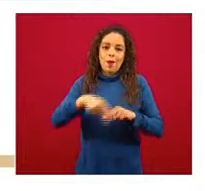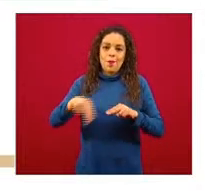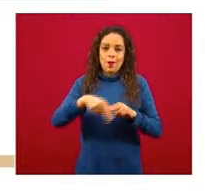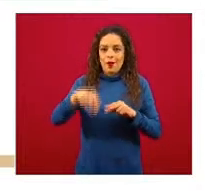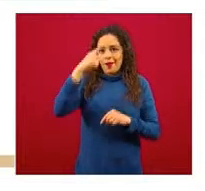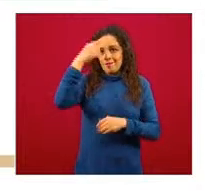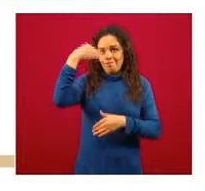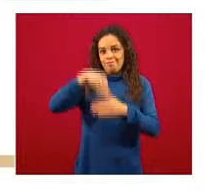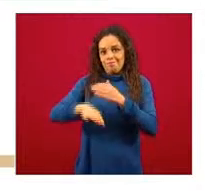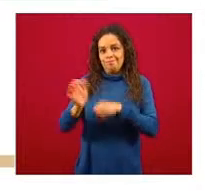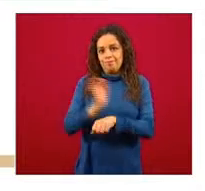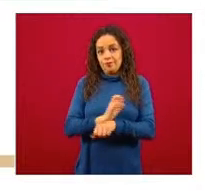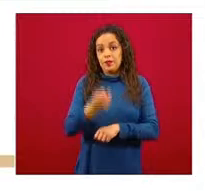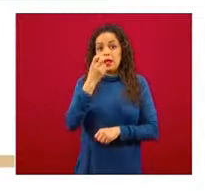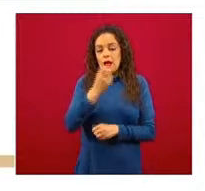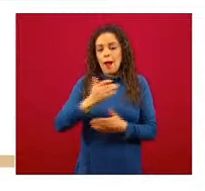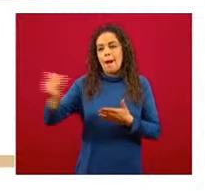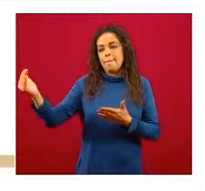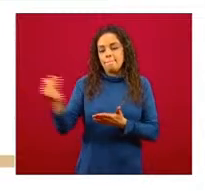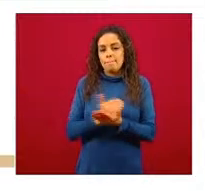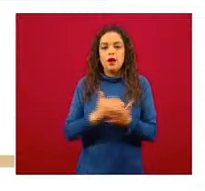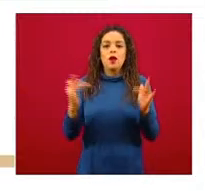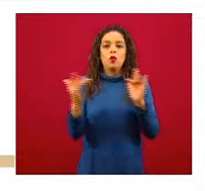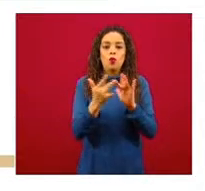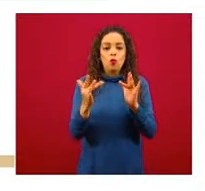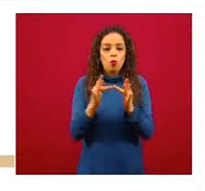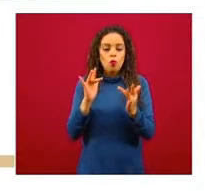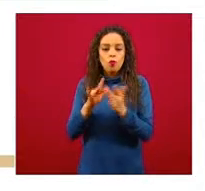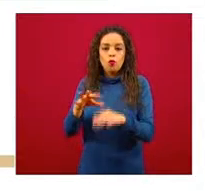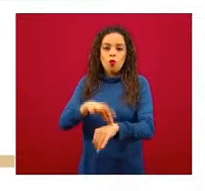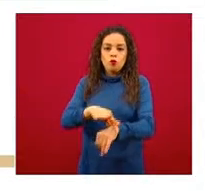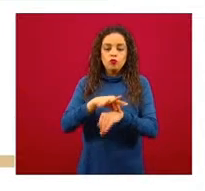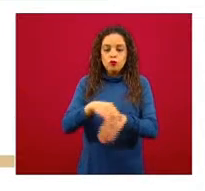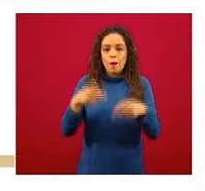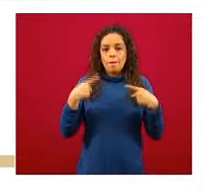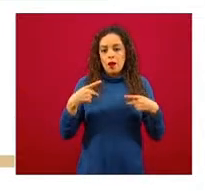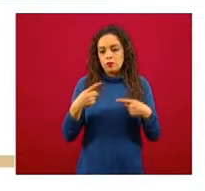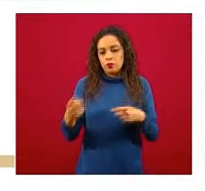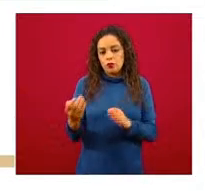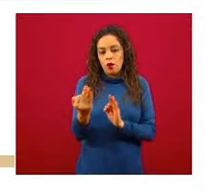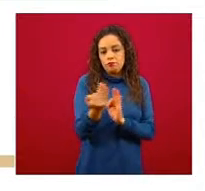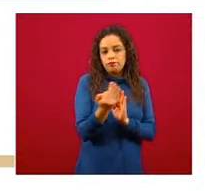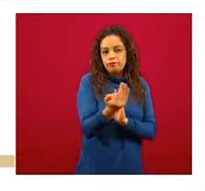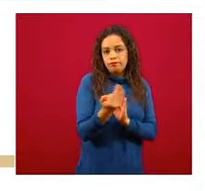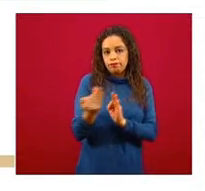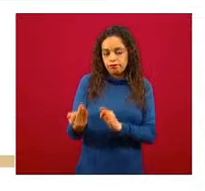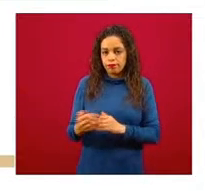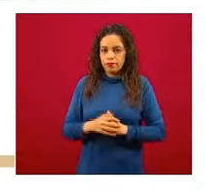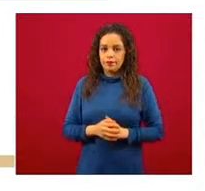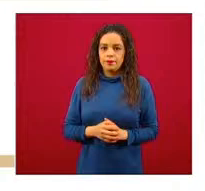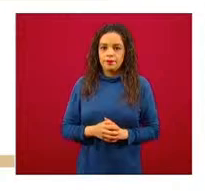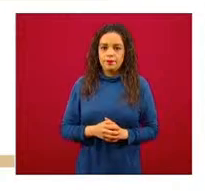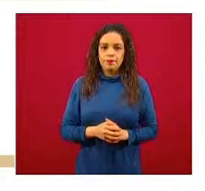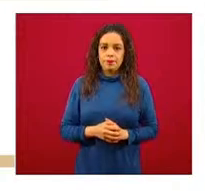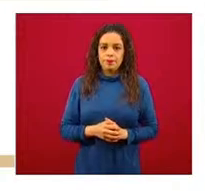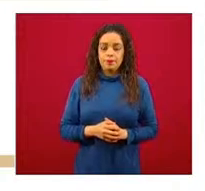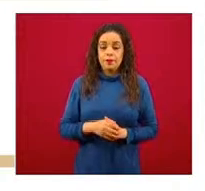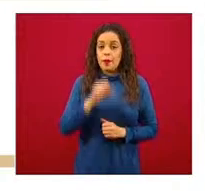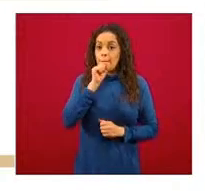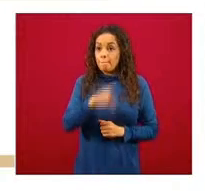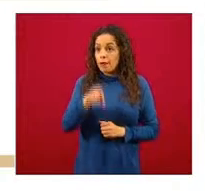to purchase your ticket, therefore reducing physical contact. By booking